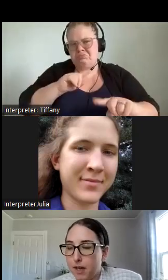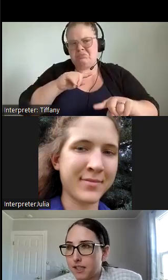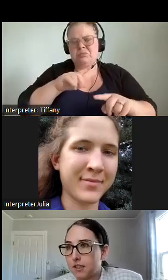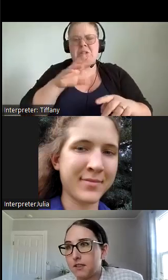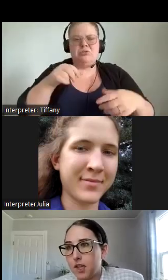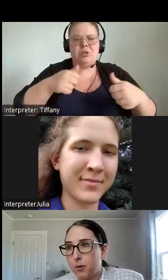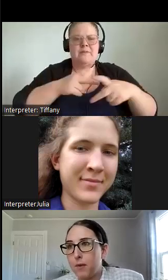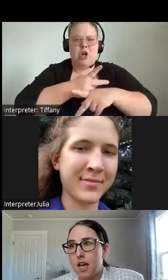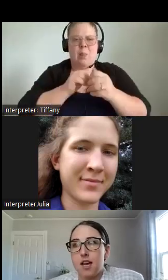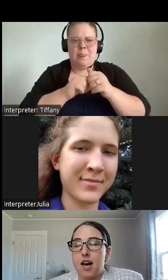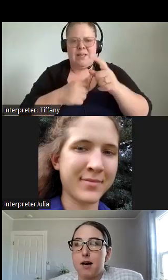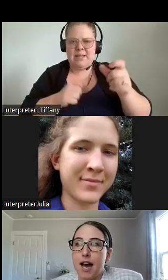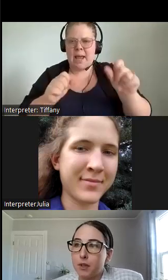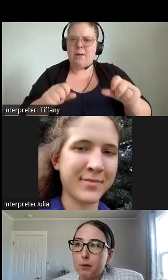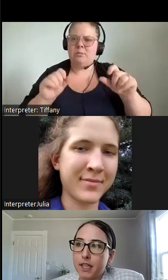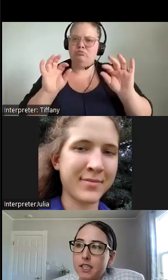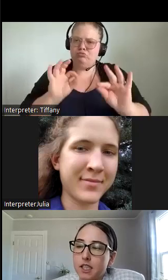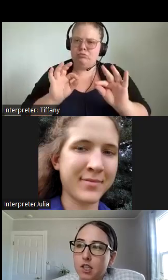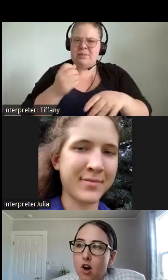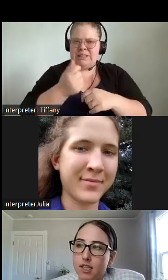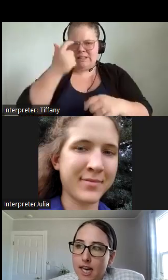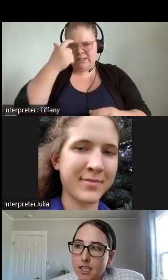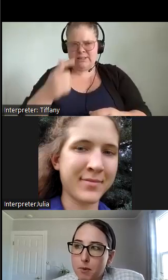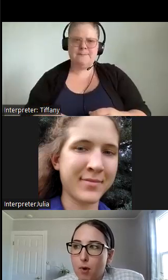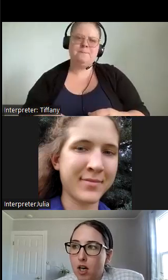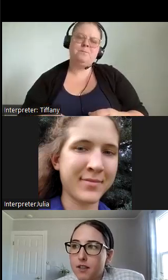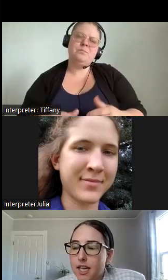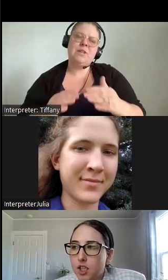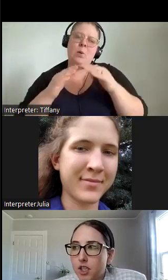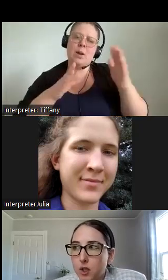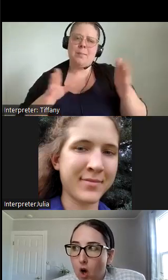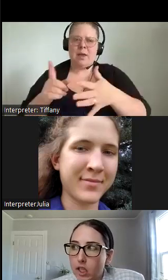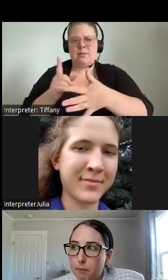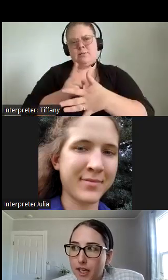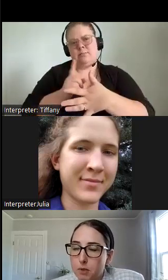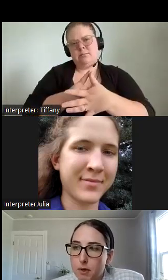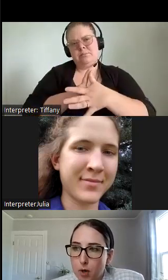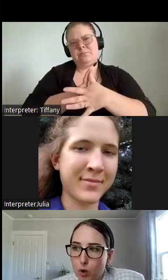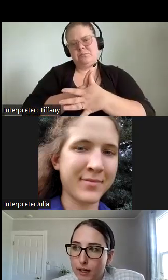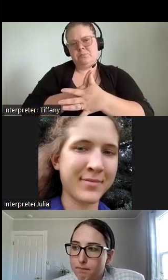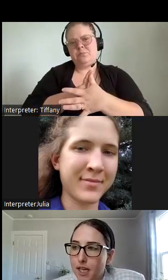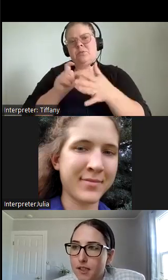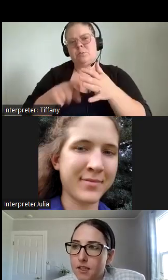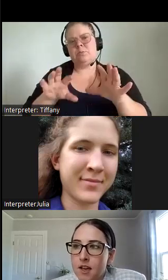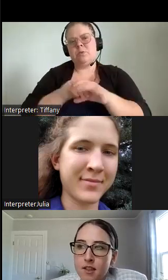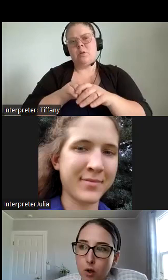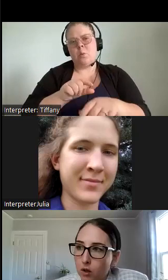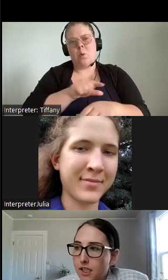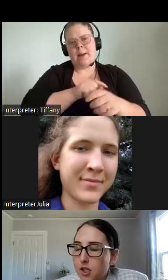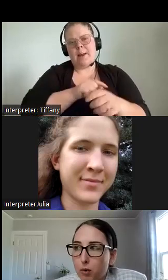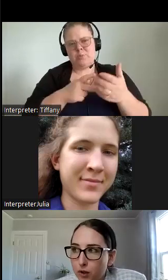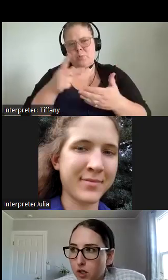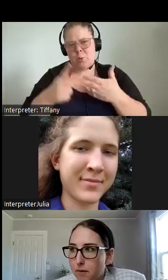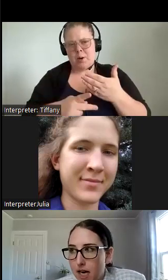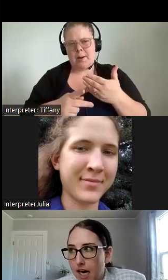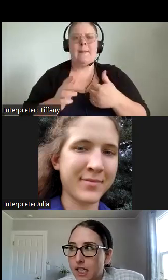this really make sense. So equity plans are designed to be part of the agency's quality management program, and their goal is